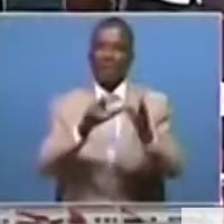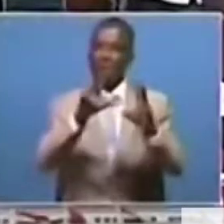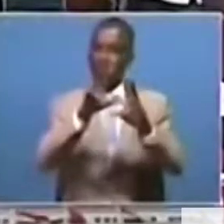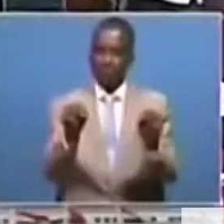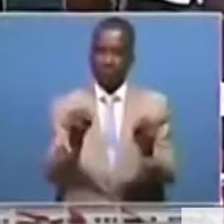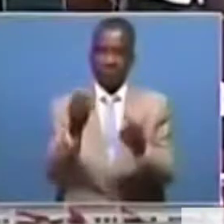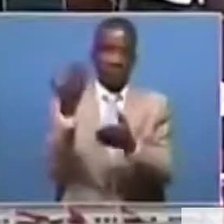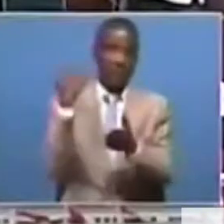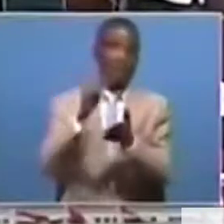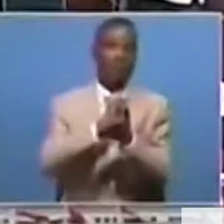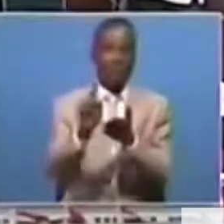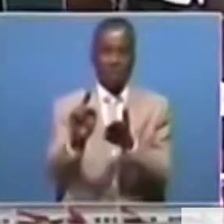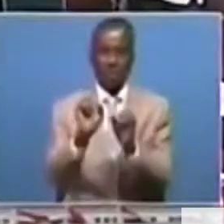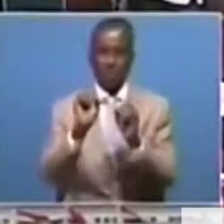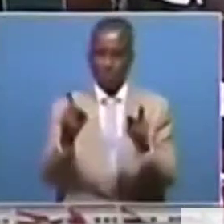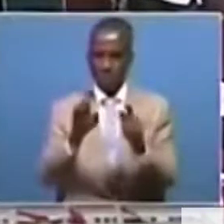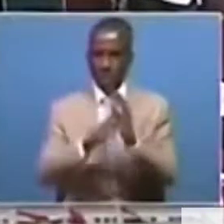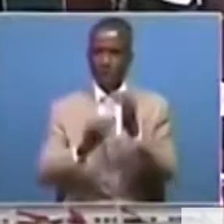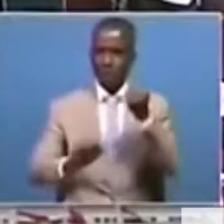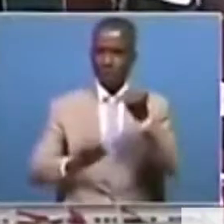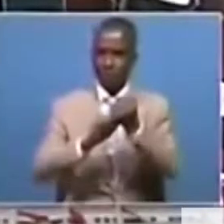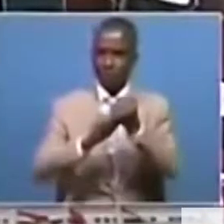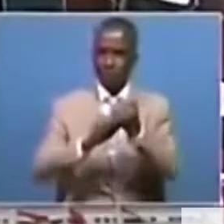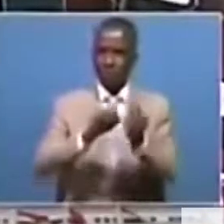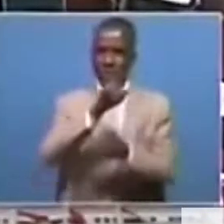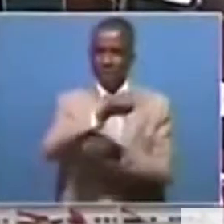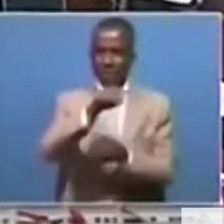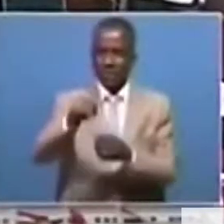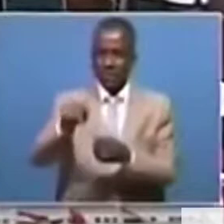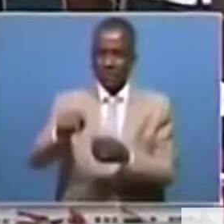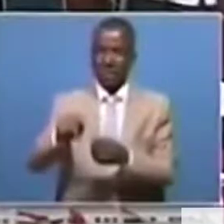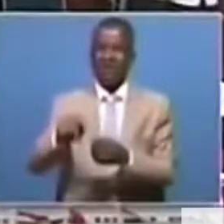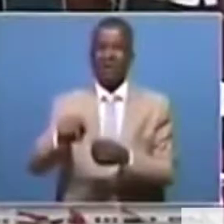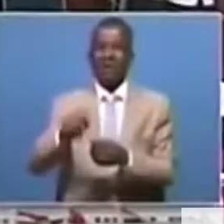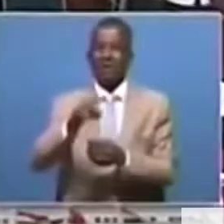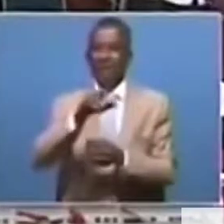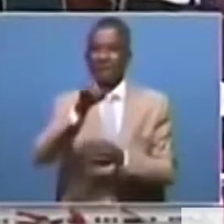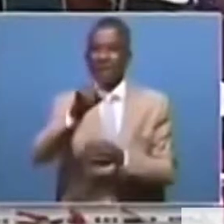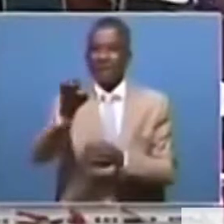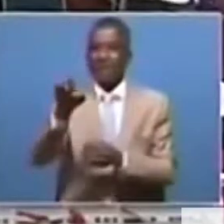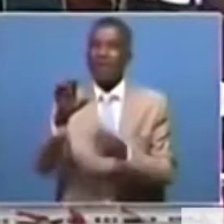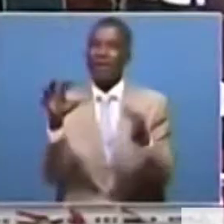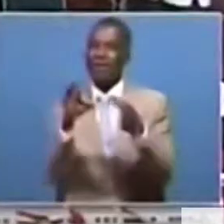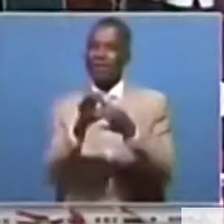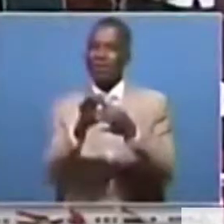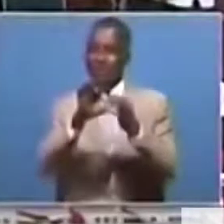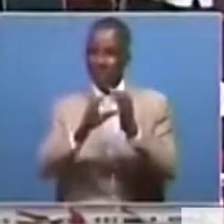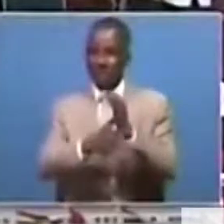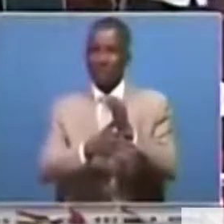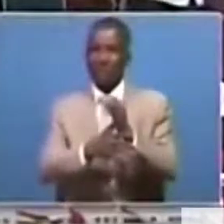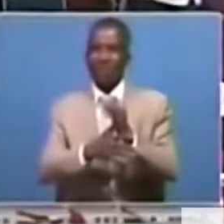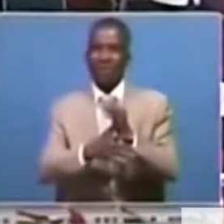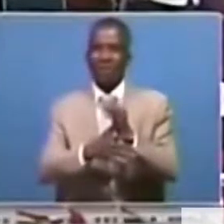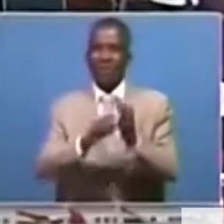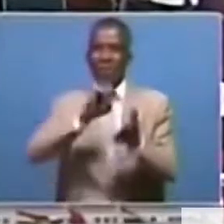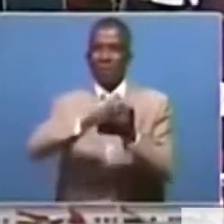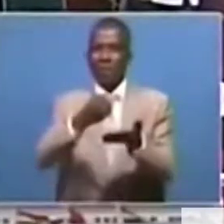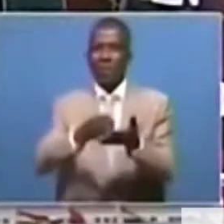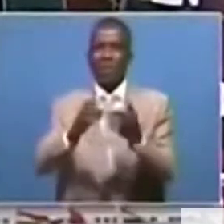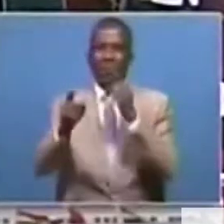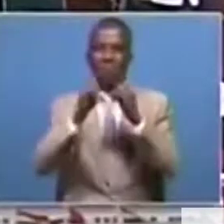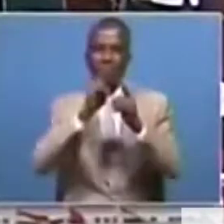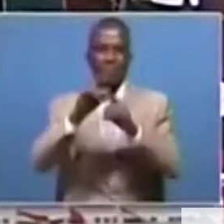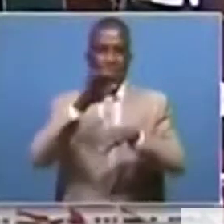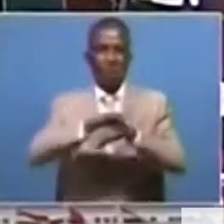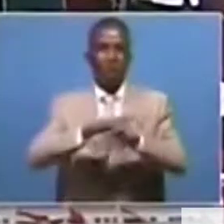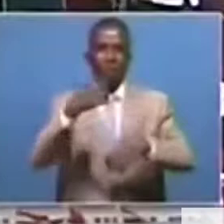in explanation. He supported first respondent's prayer that the court should resolve the petition on petitioner's evidence or since the burden